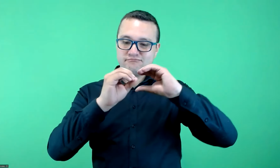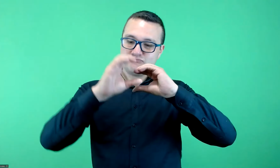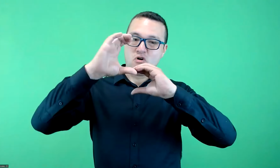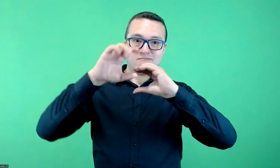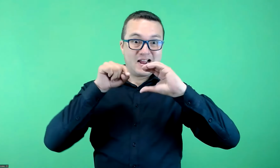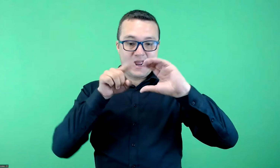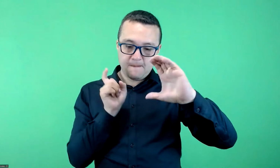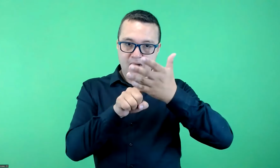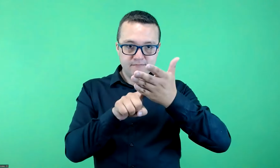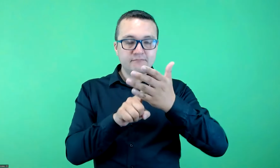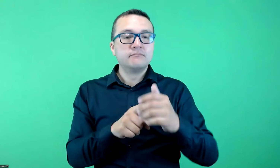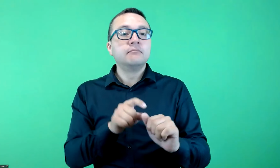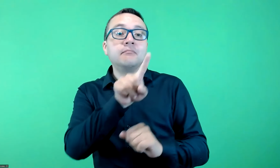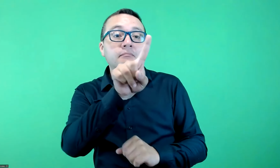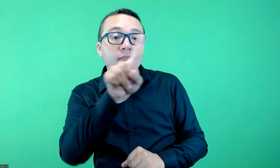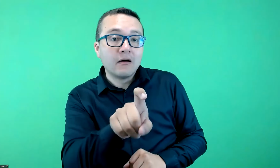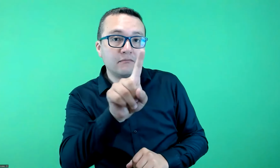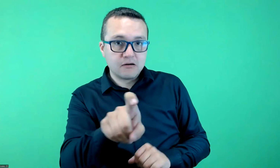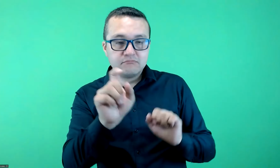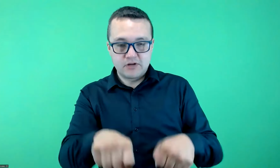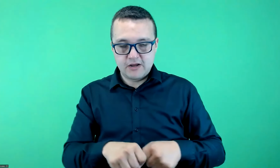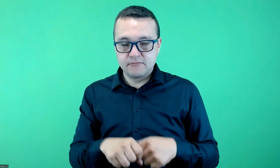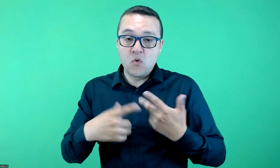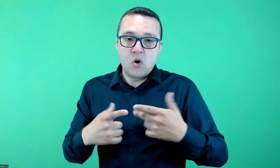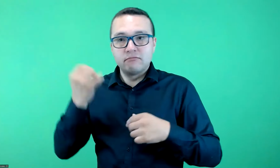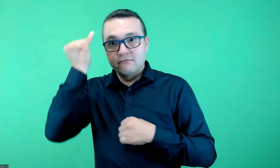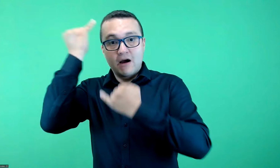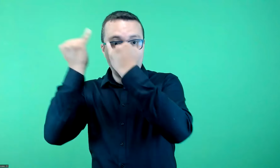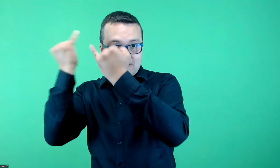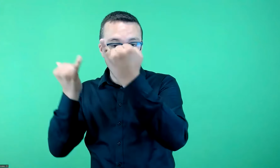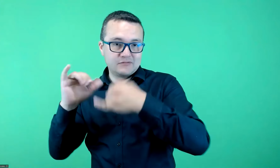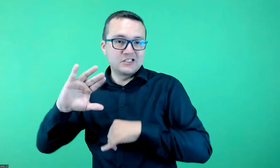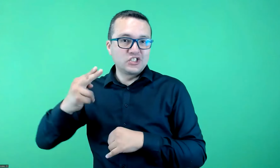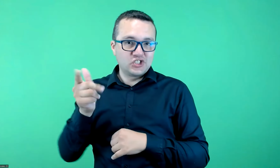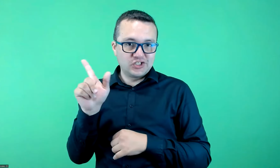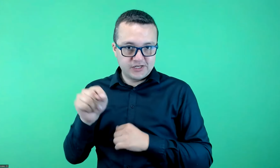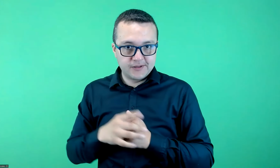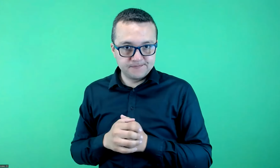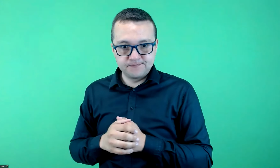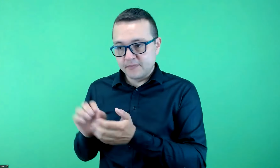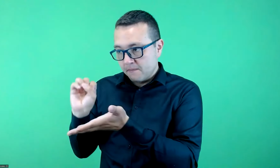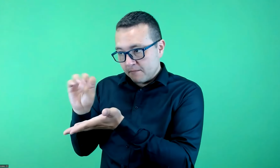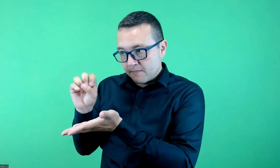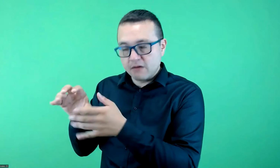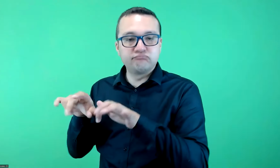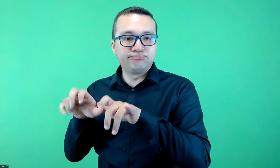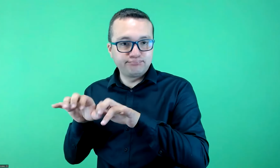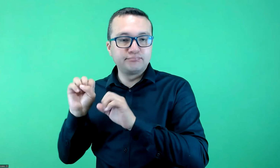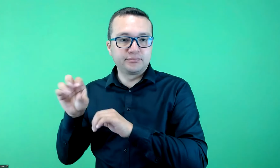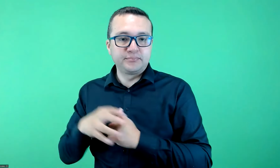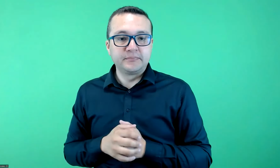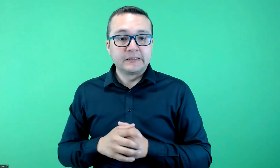Lastly, we remind you, especially to our panelists and from the organization, that you should keep your microphones